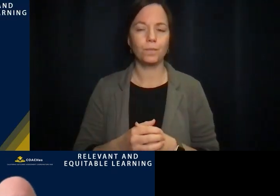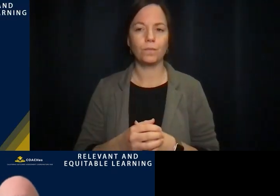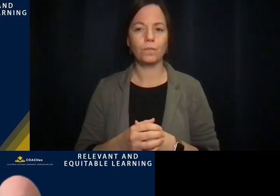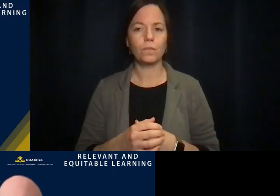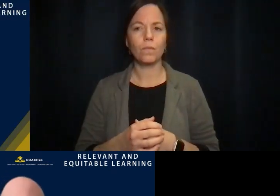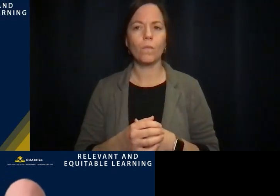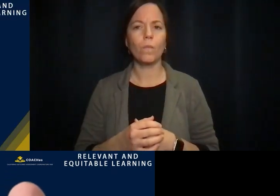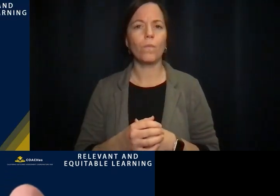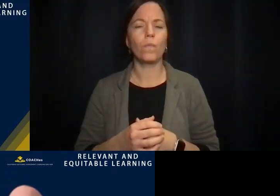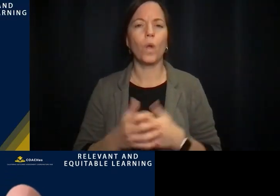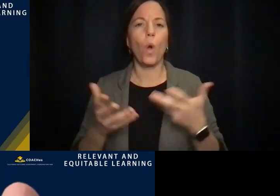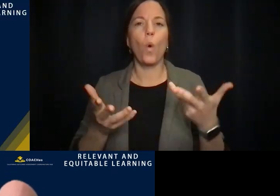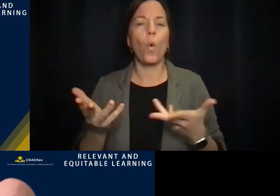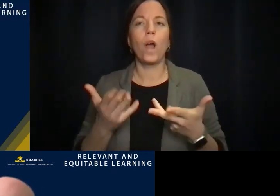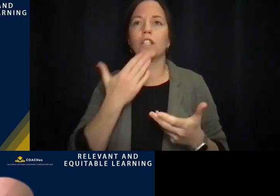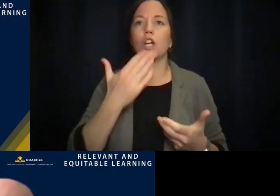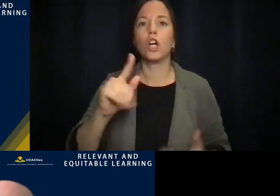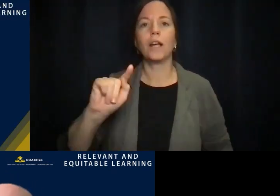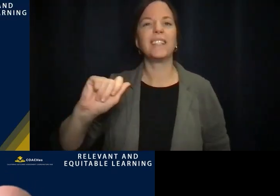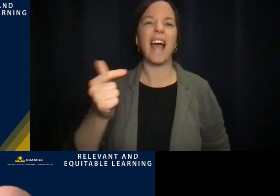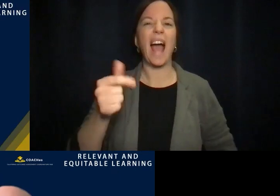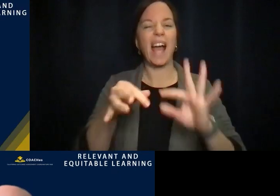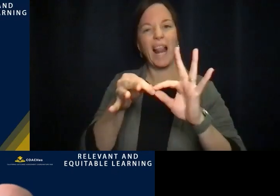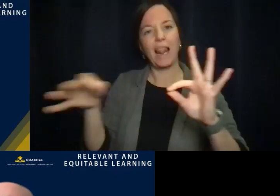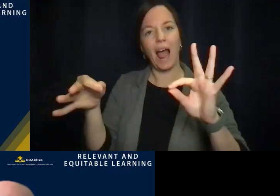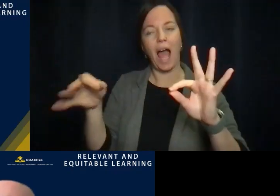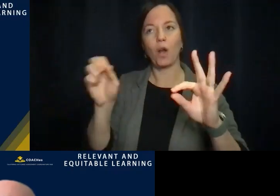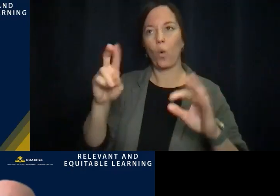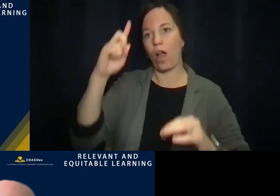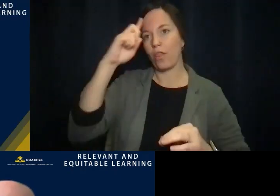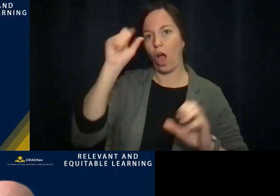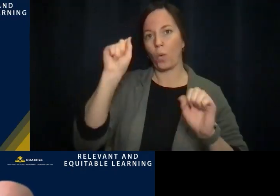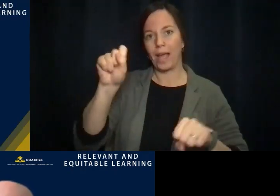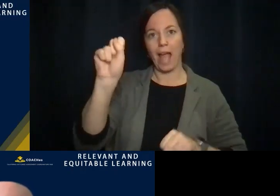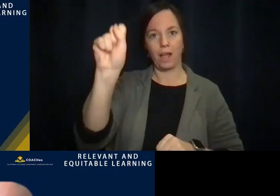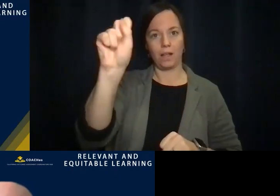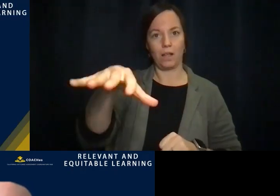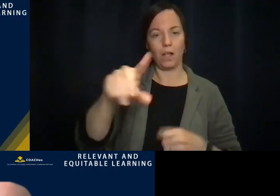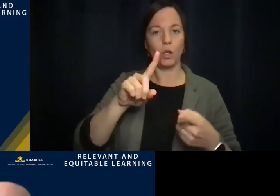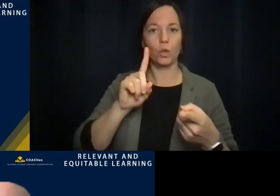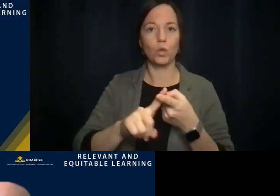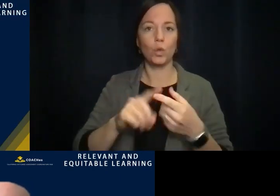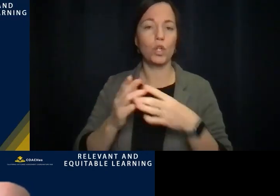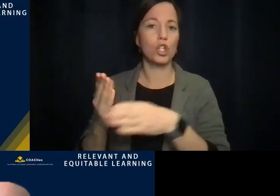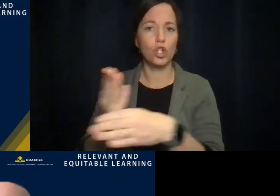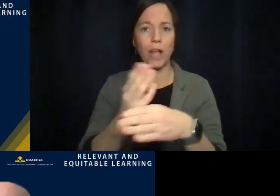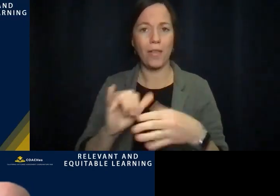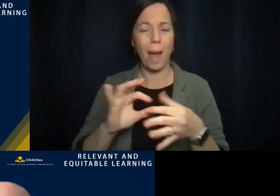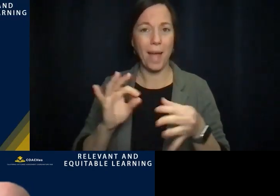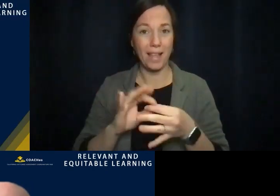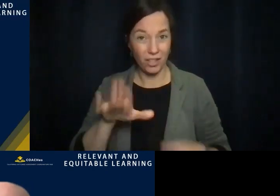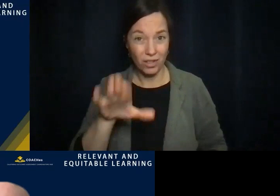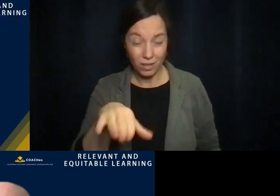what would be a tagline or a thought that we could share to convey the message then, you know, guess